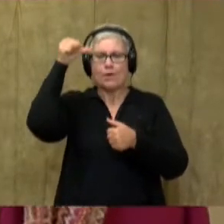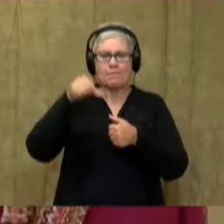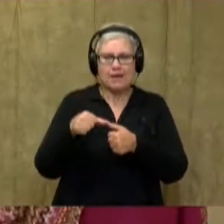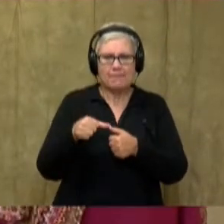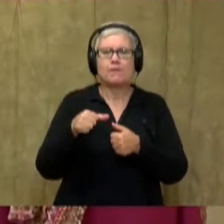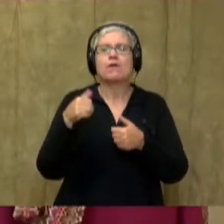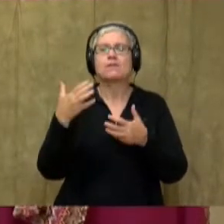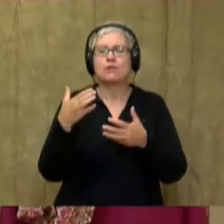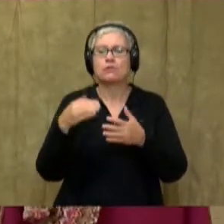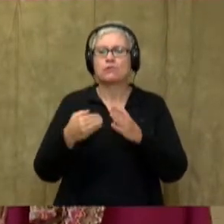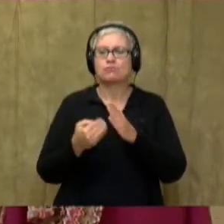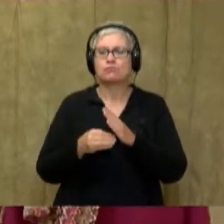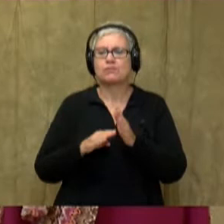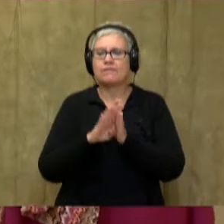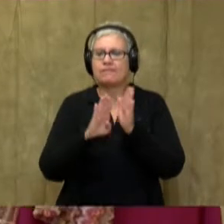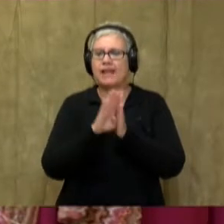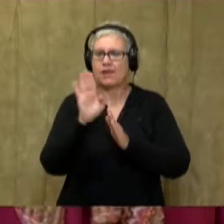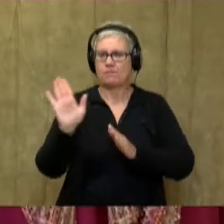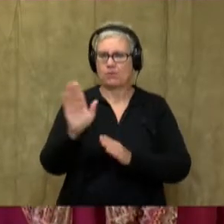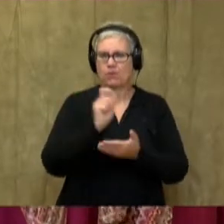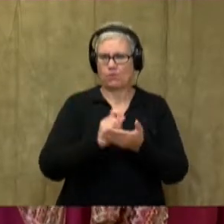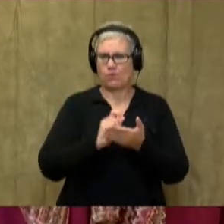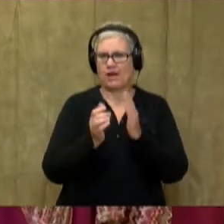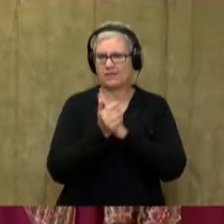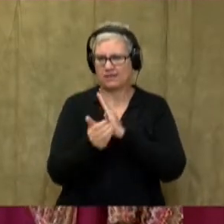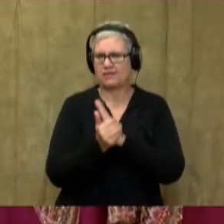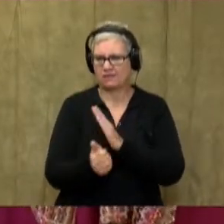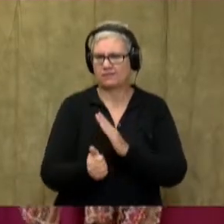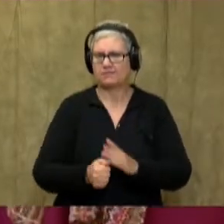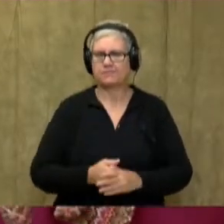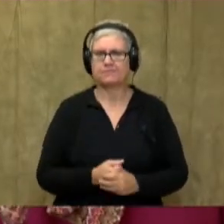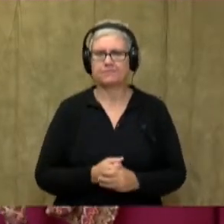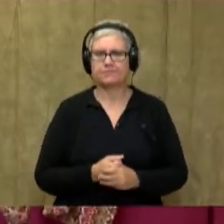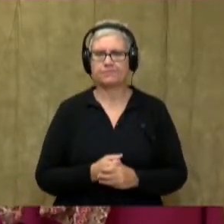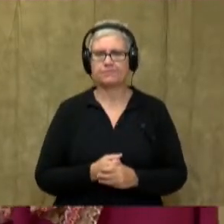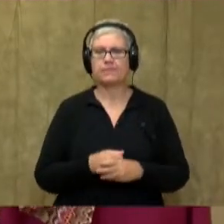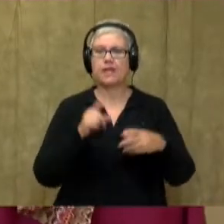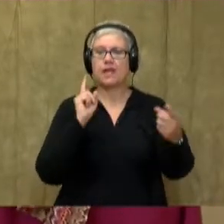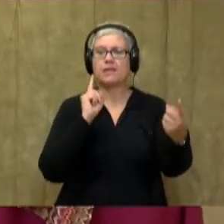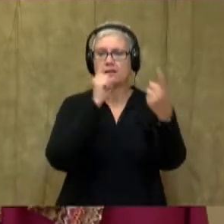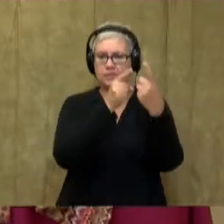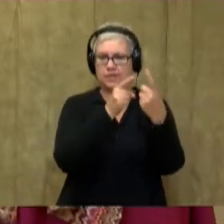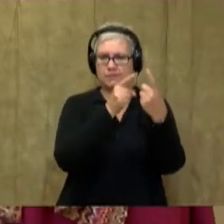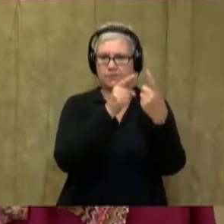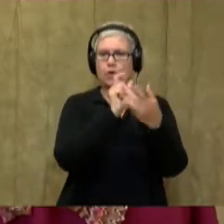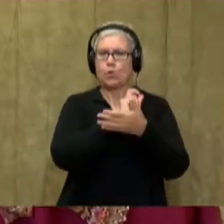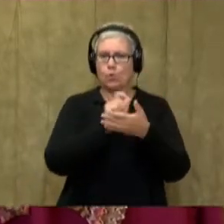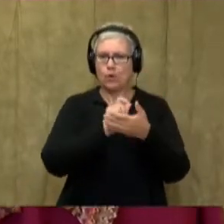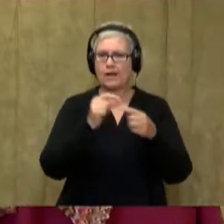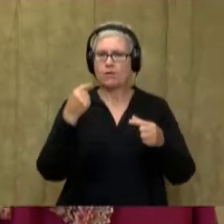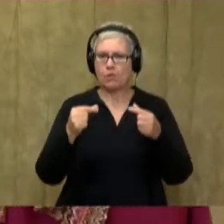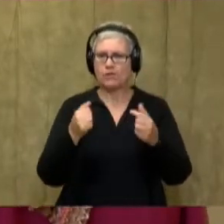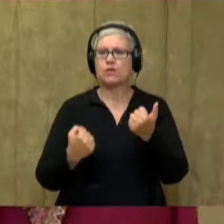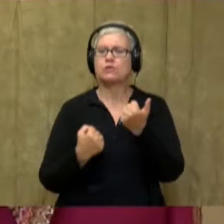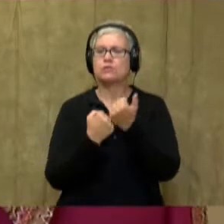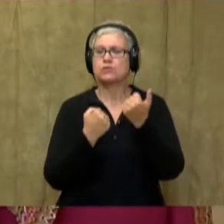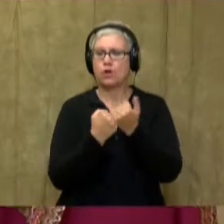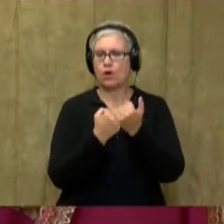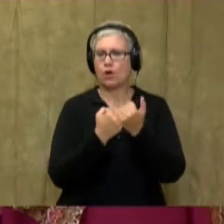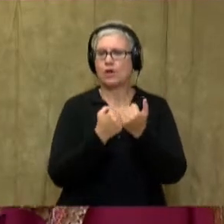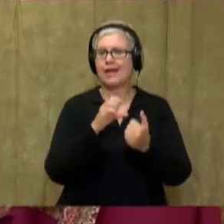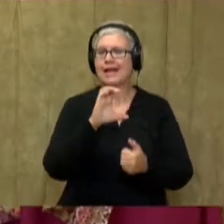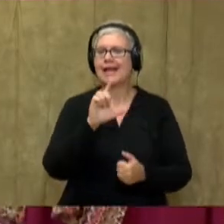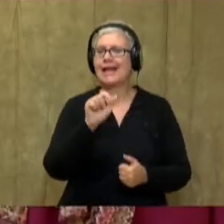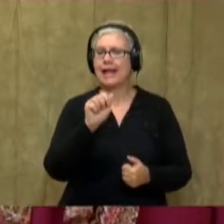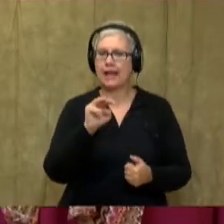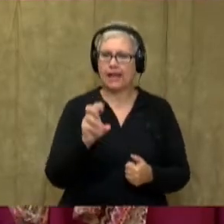skills, okay? So again, our objective here is write arguments to support claims in